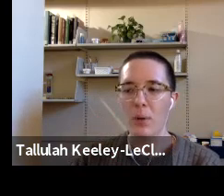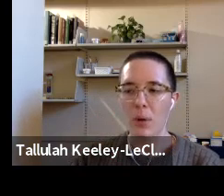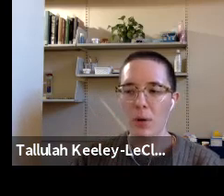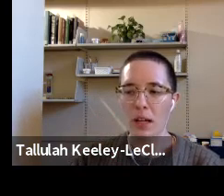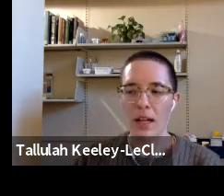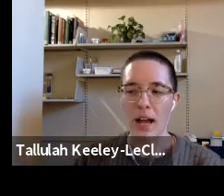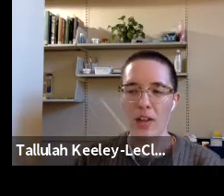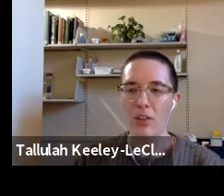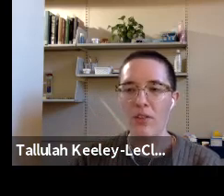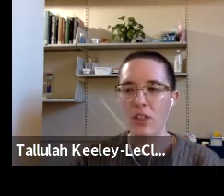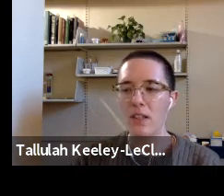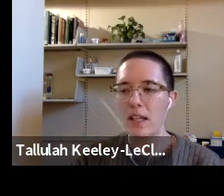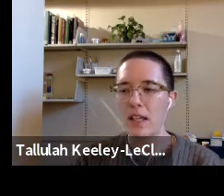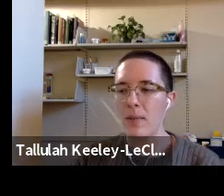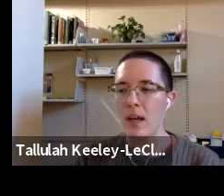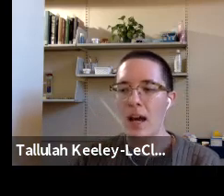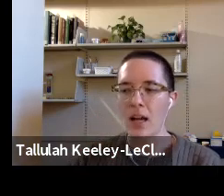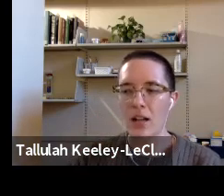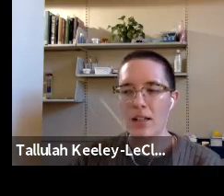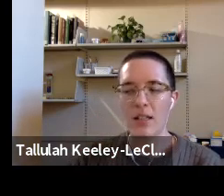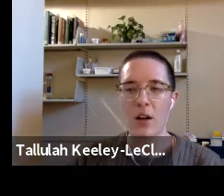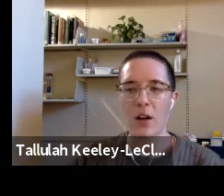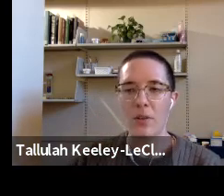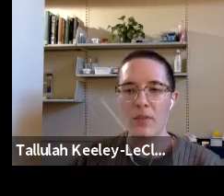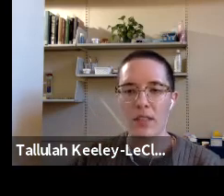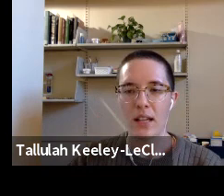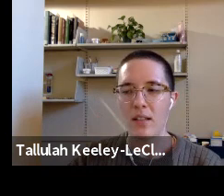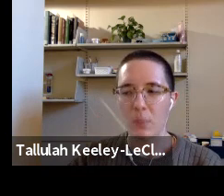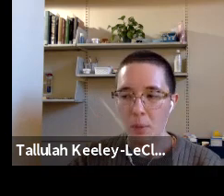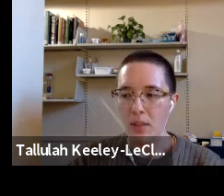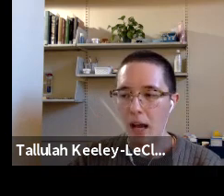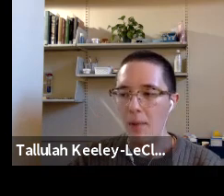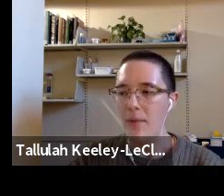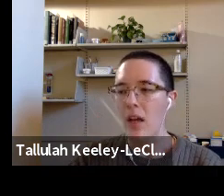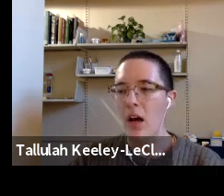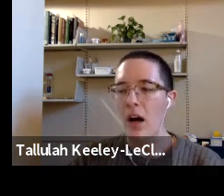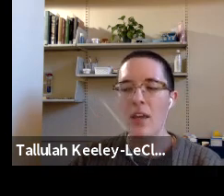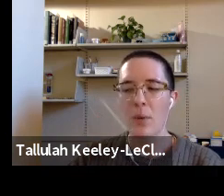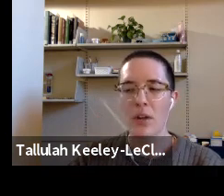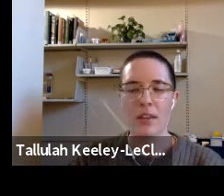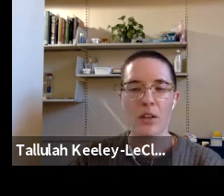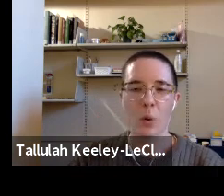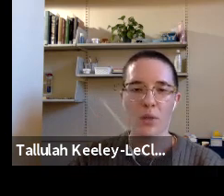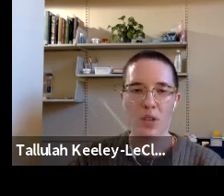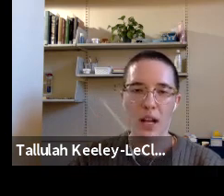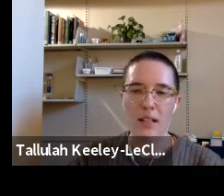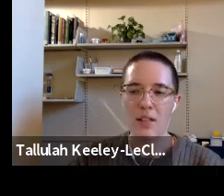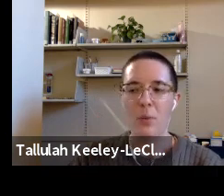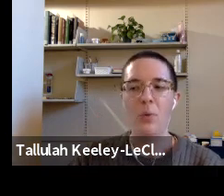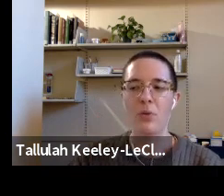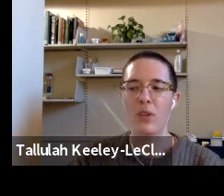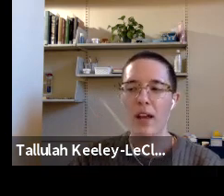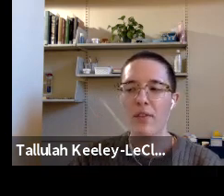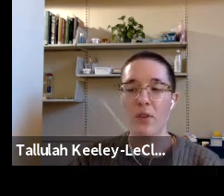conservation promoting a national efficiency. And Huntington also emphasizes multiple times in the book that the goal of eugenics is